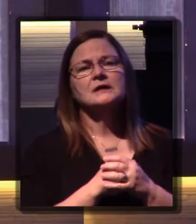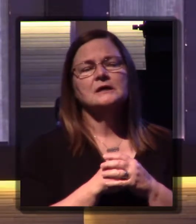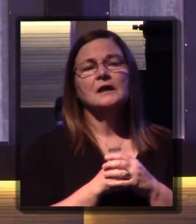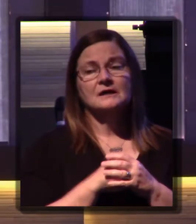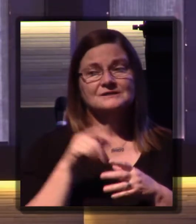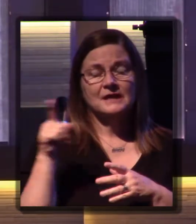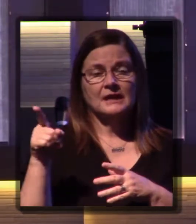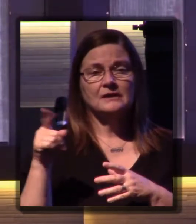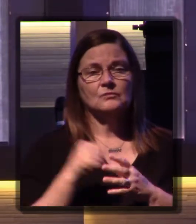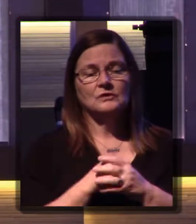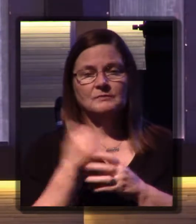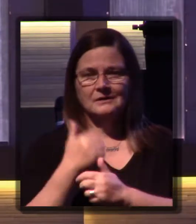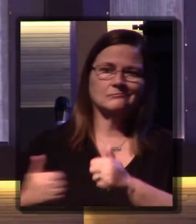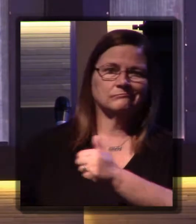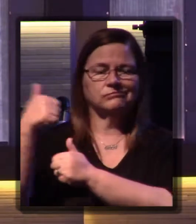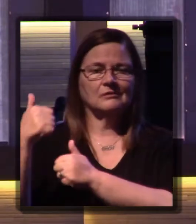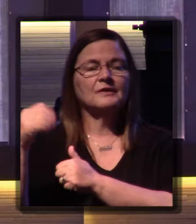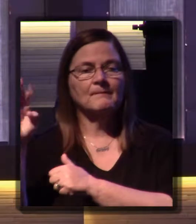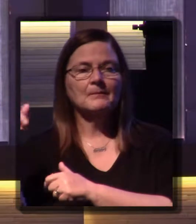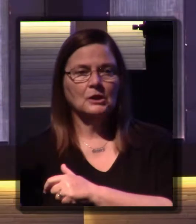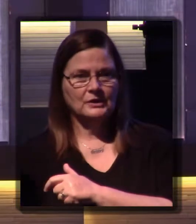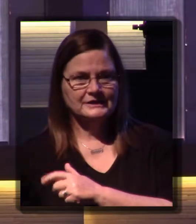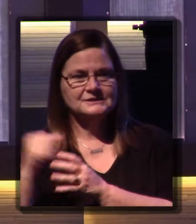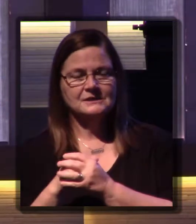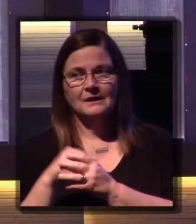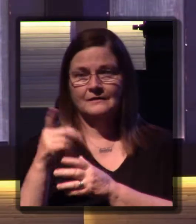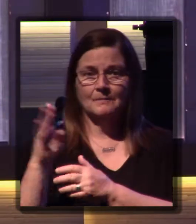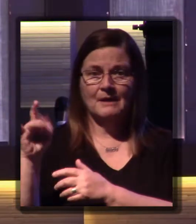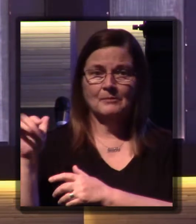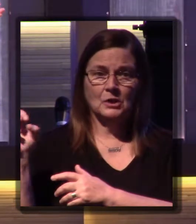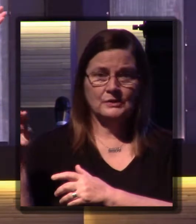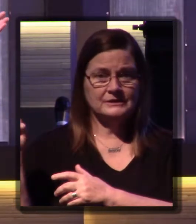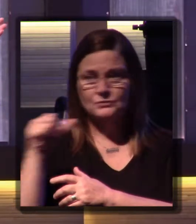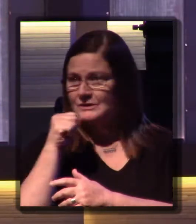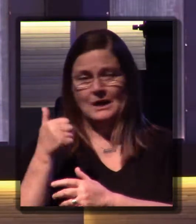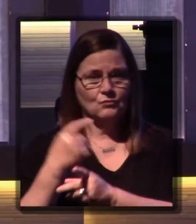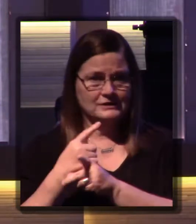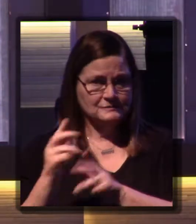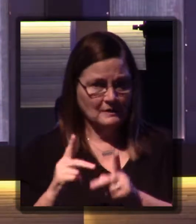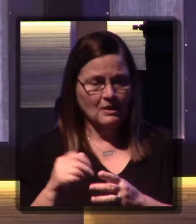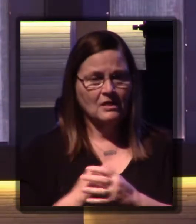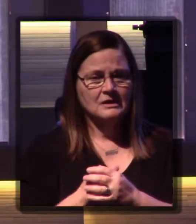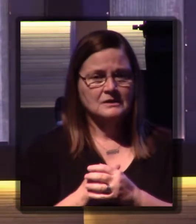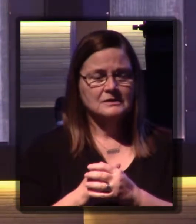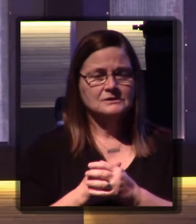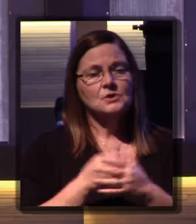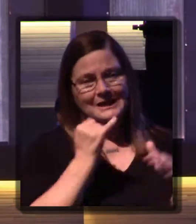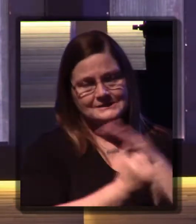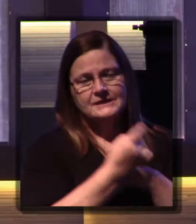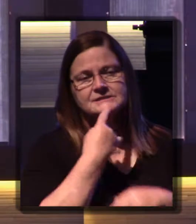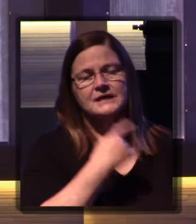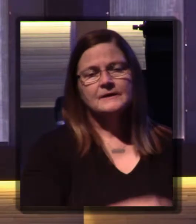be done in by whom? The Babylonians, and the Babylonians were no righteous people either. And so he's